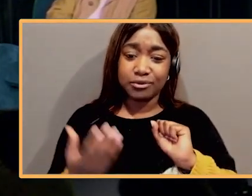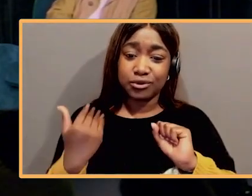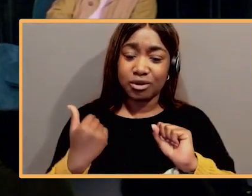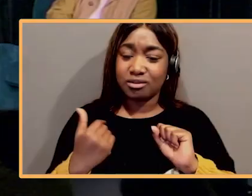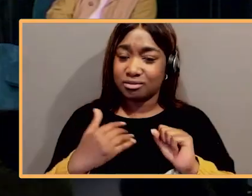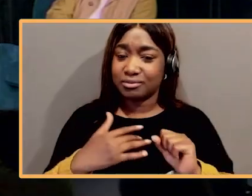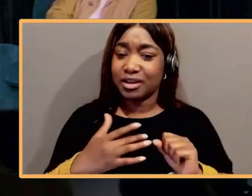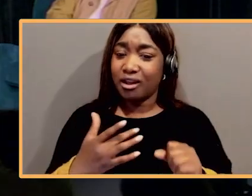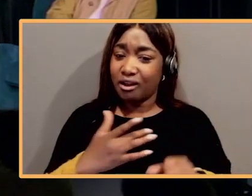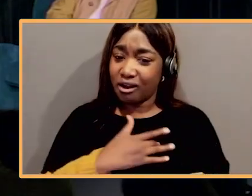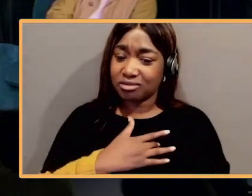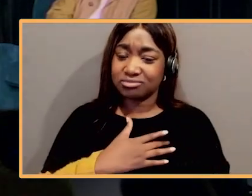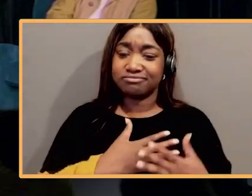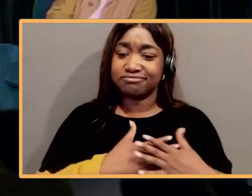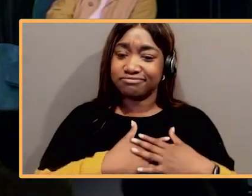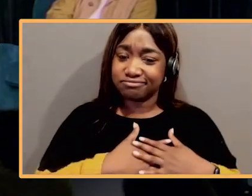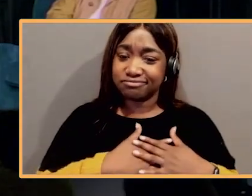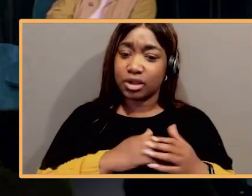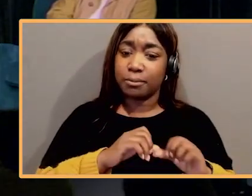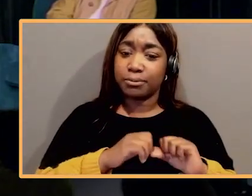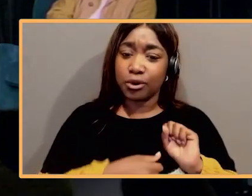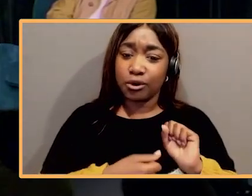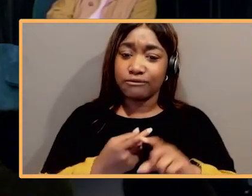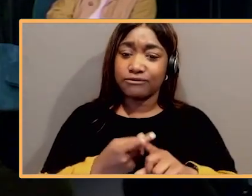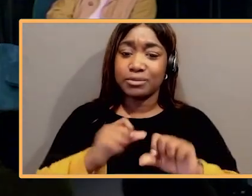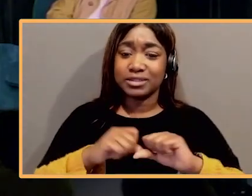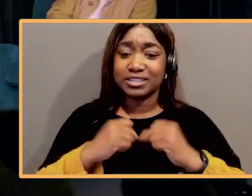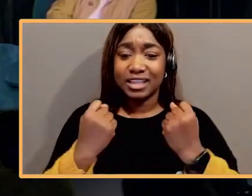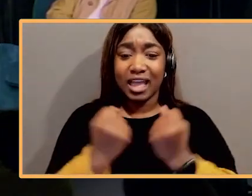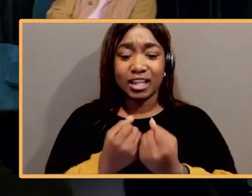heart's been broken by a society that told me I